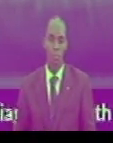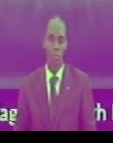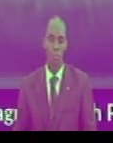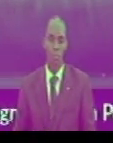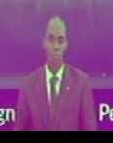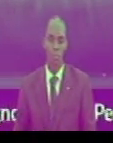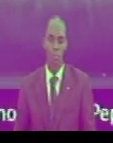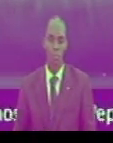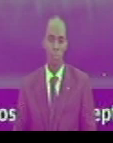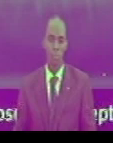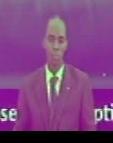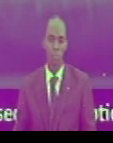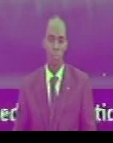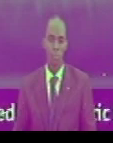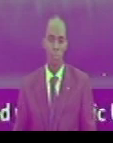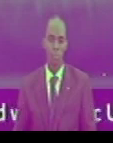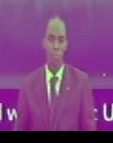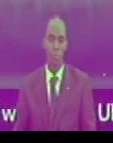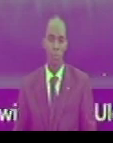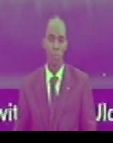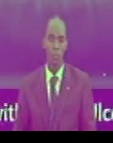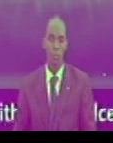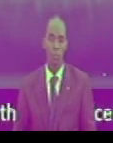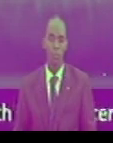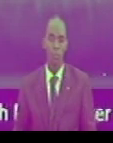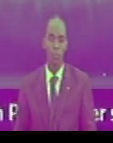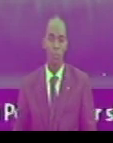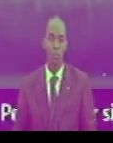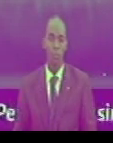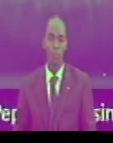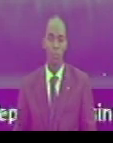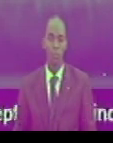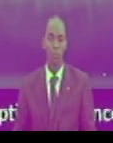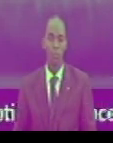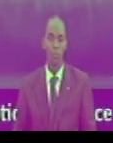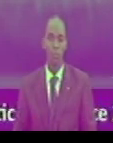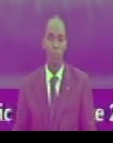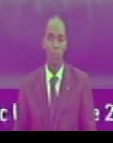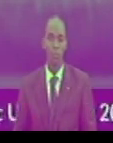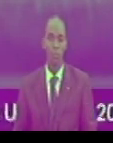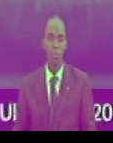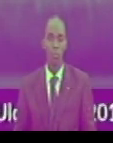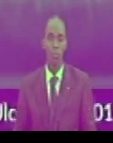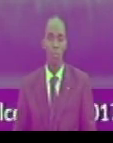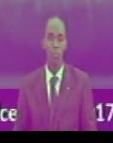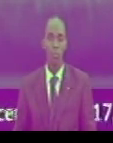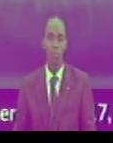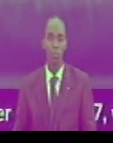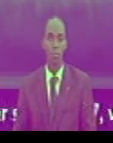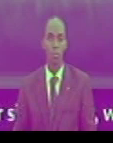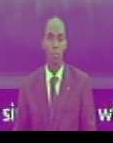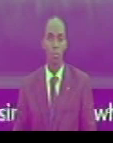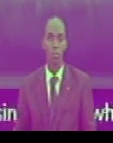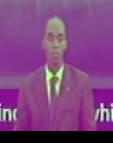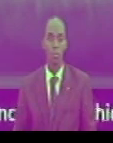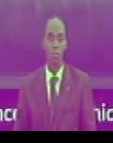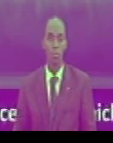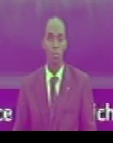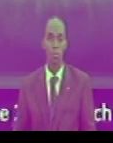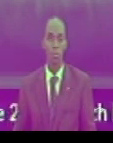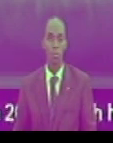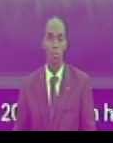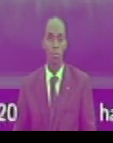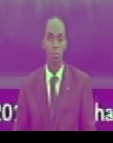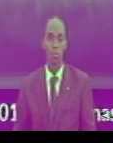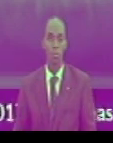symptoms, I can't stay in a dusty area. I can't stay where they are frying something. I